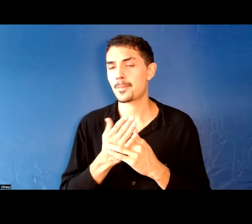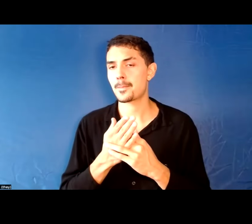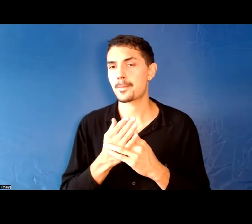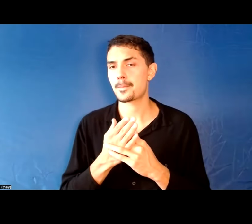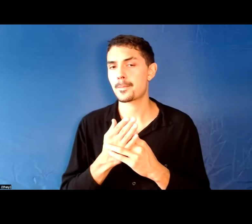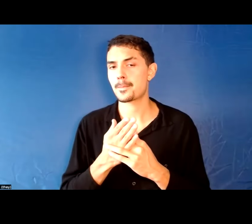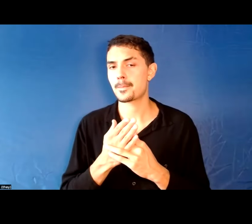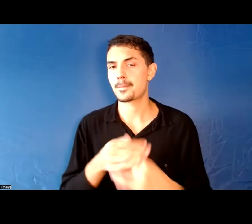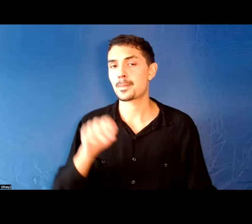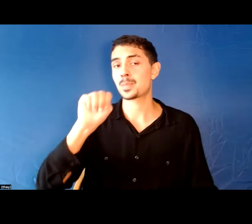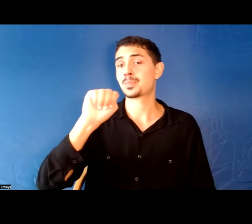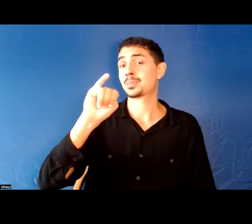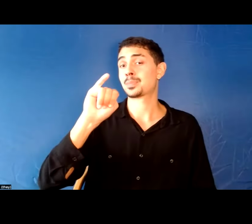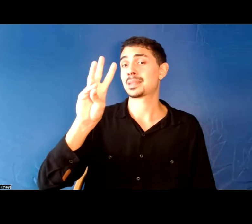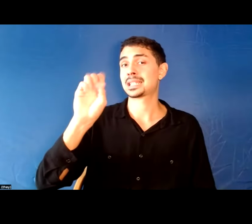MIWSACers?